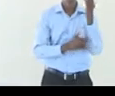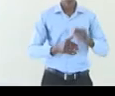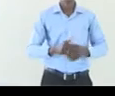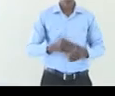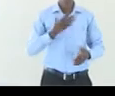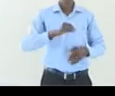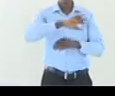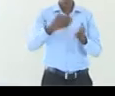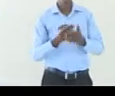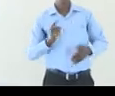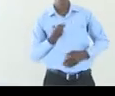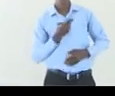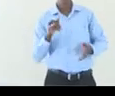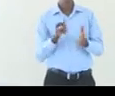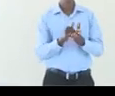Yoruba land.